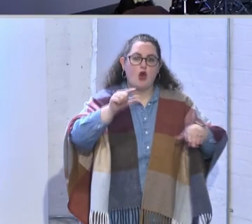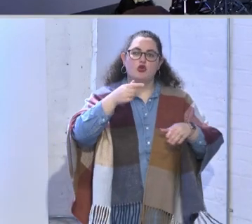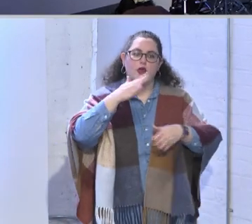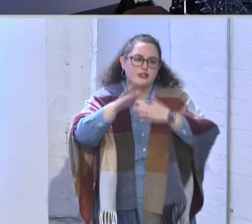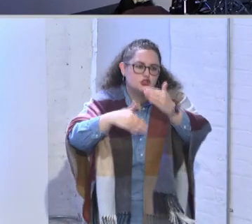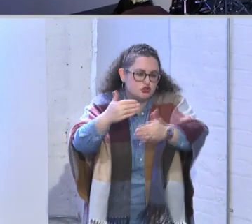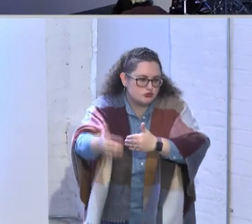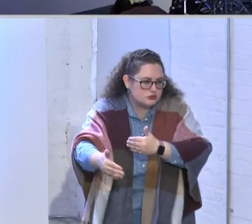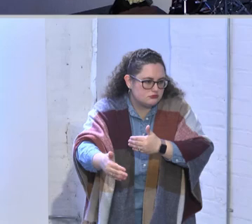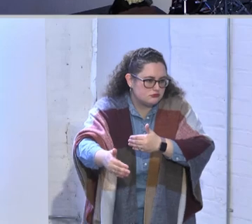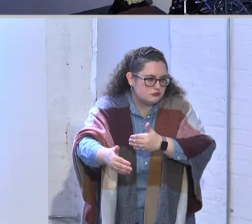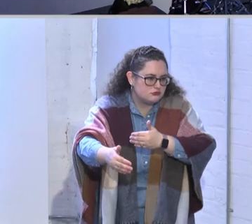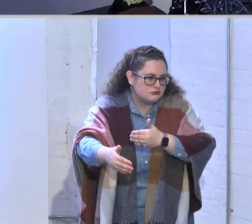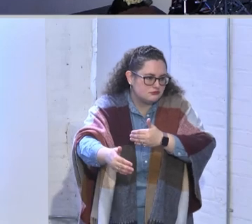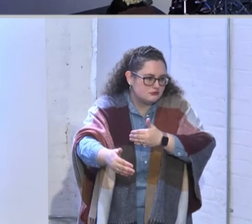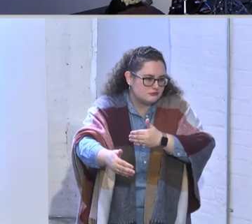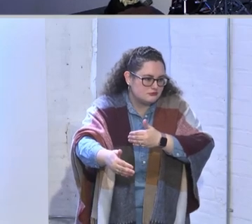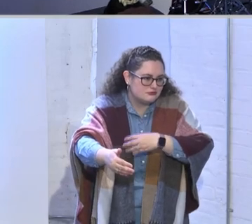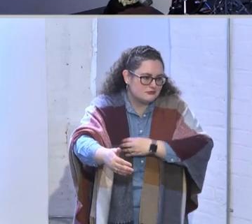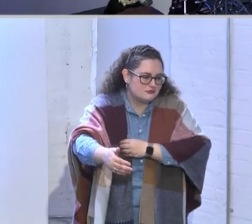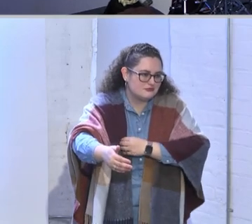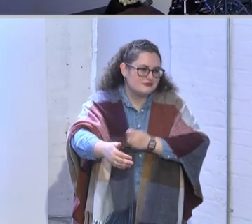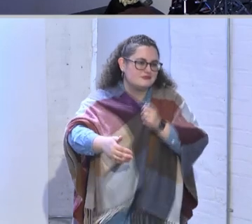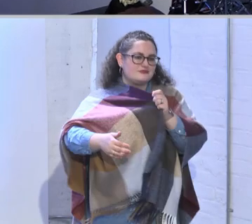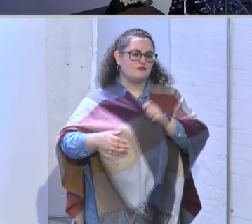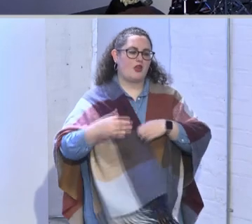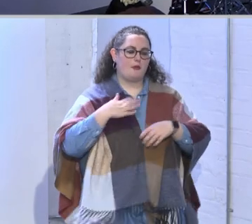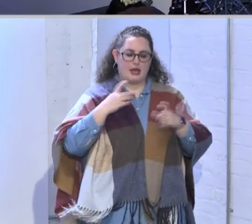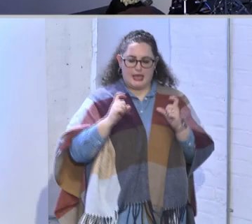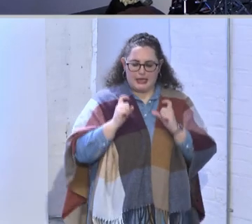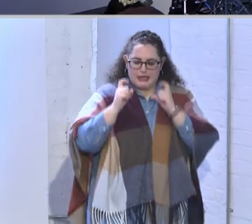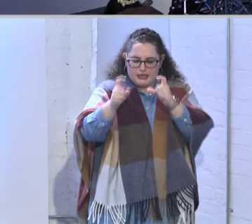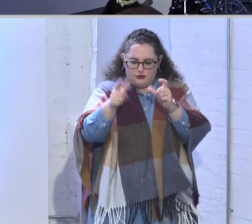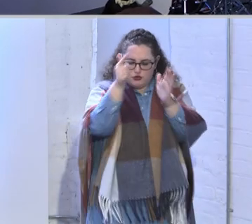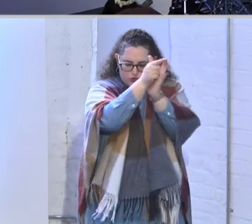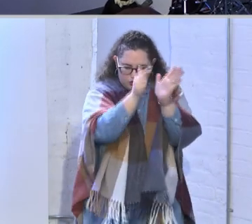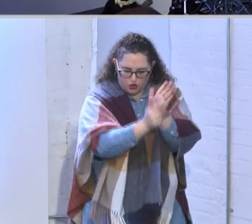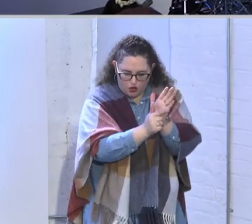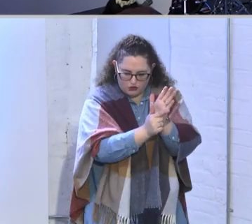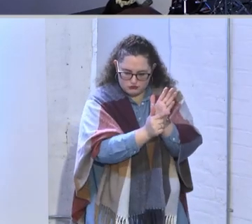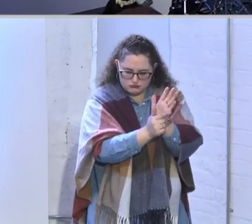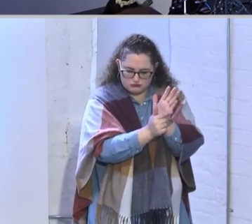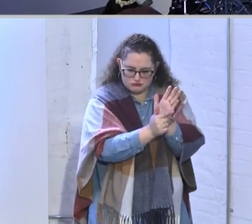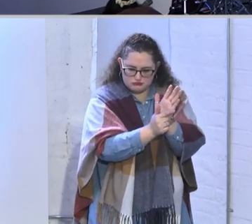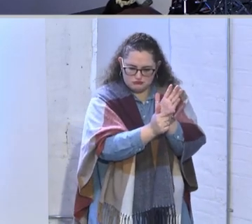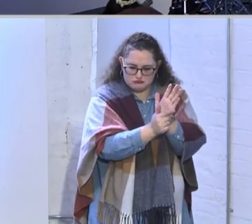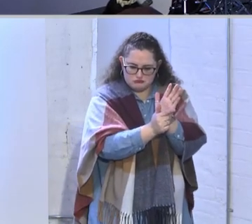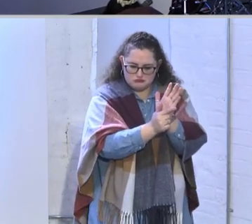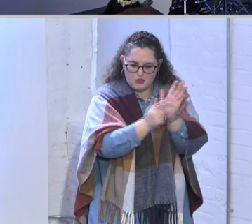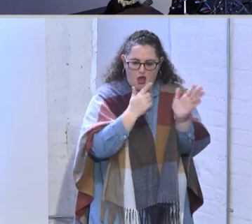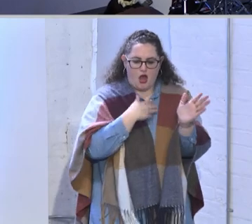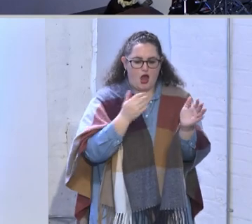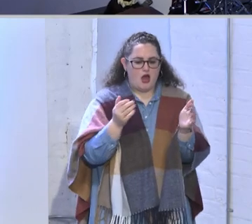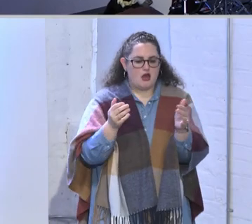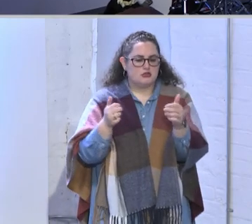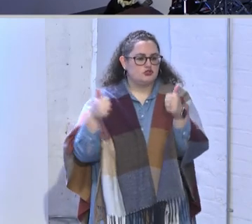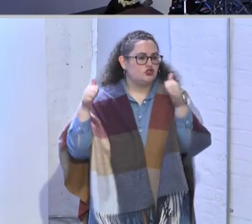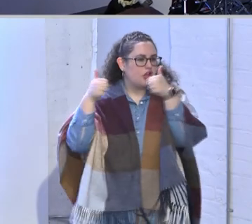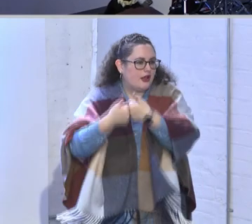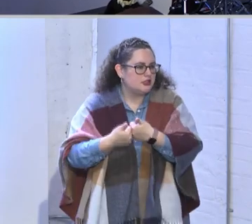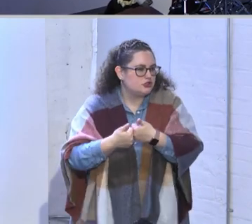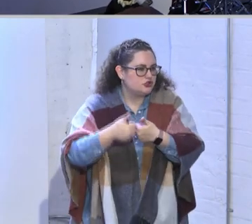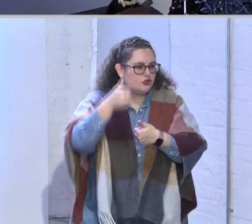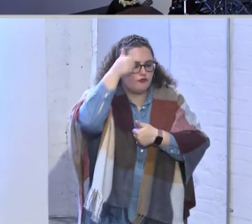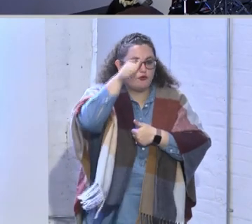so part of what God does is he says, I'm going to give you my law, and I'm going to give a challenge to every parent